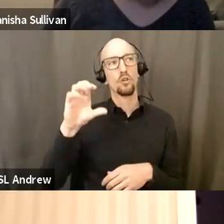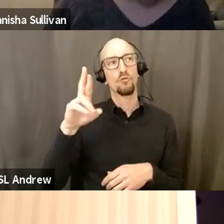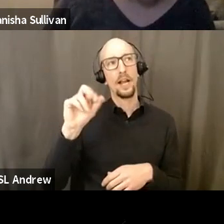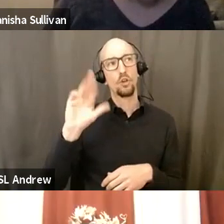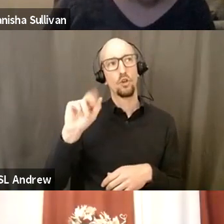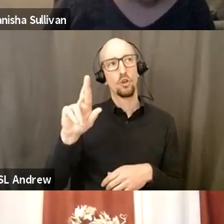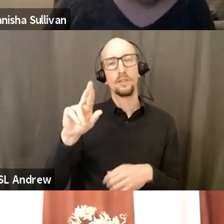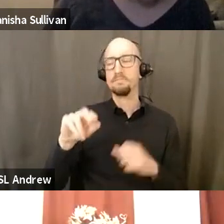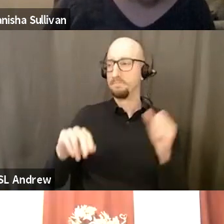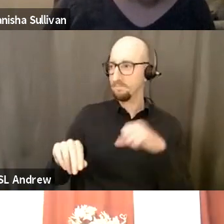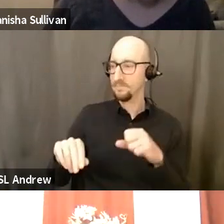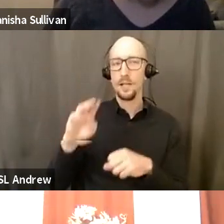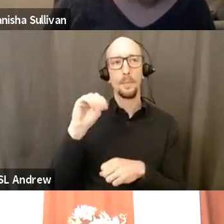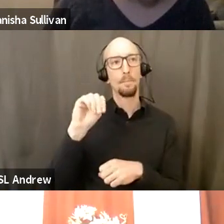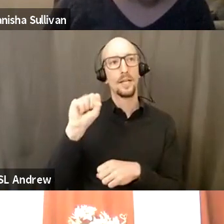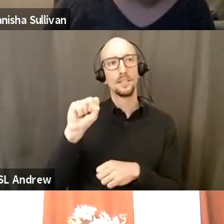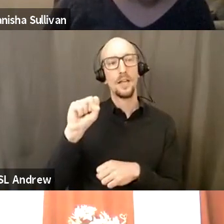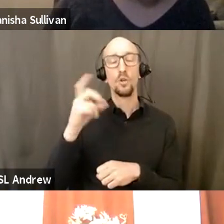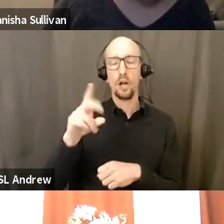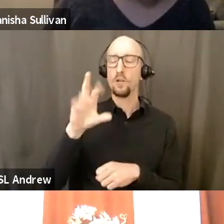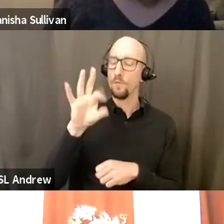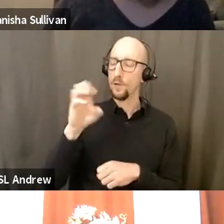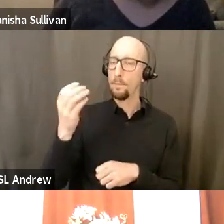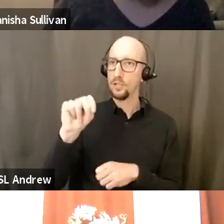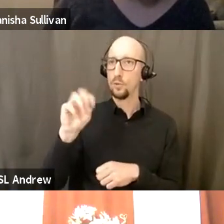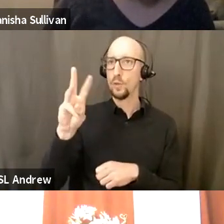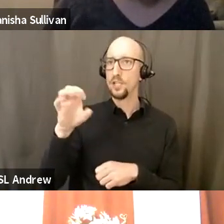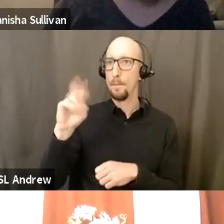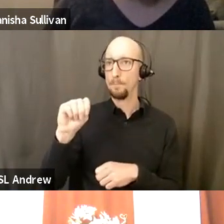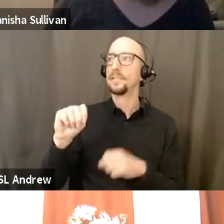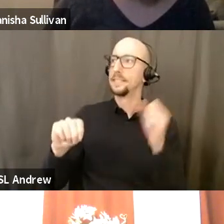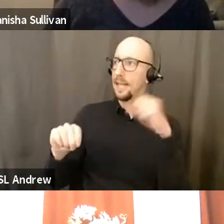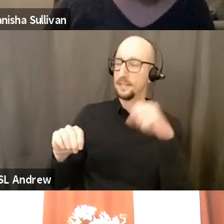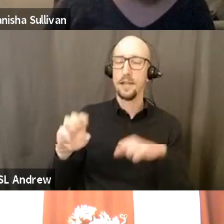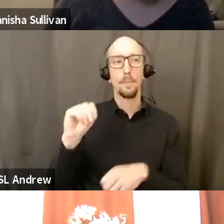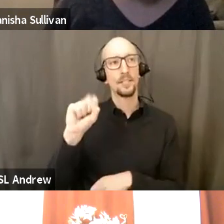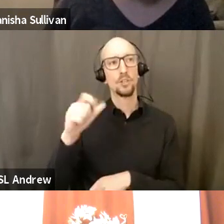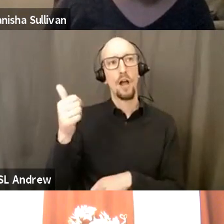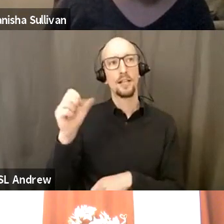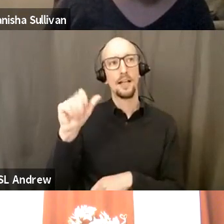Aye. Ms. Freeman, Dr. Freeman Wisdom, Aye. Ms. Grassa,